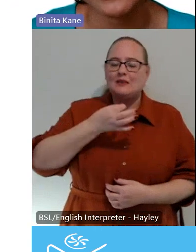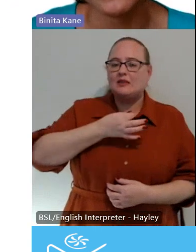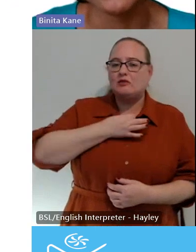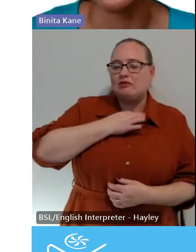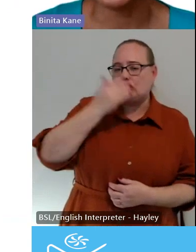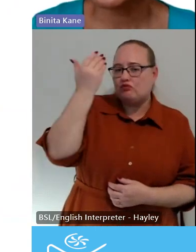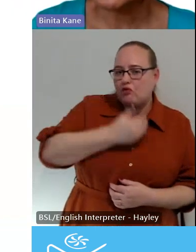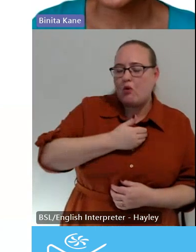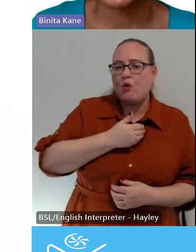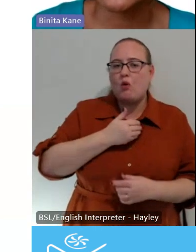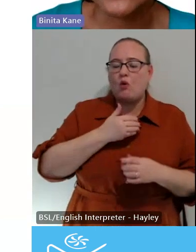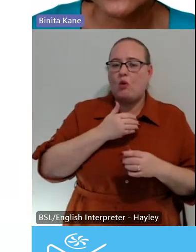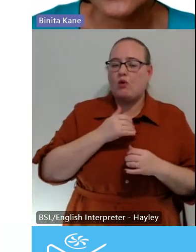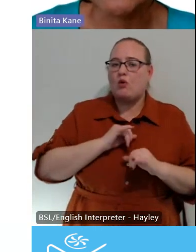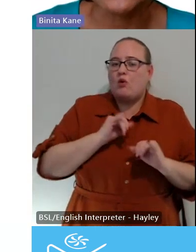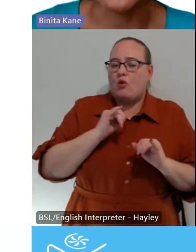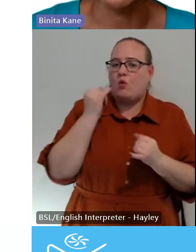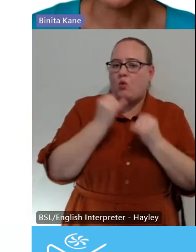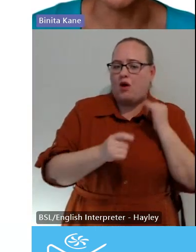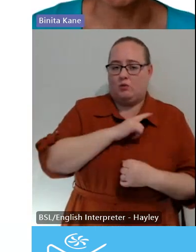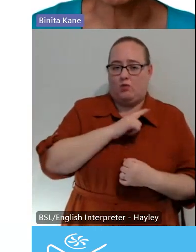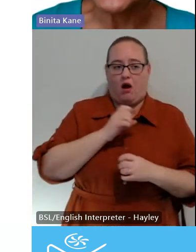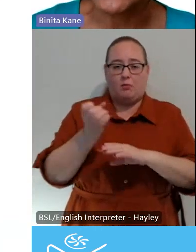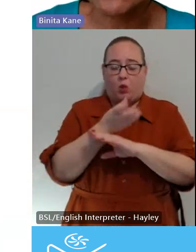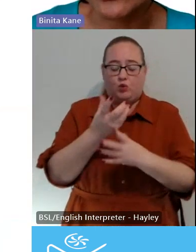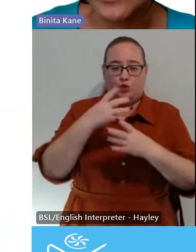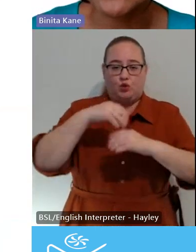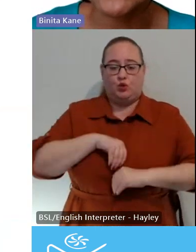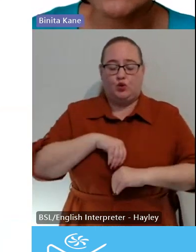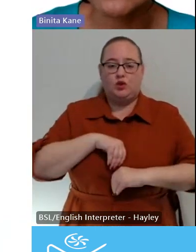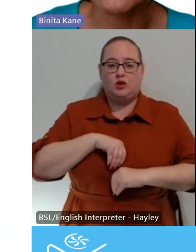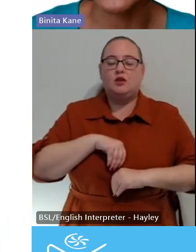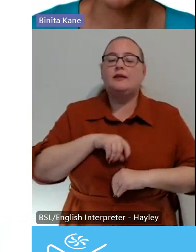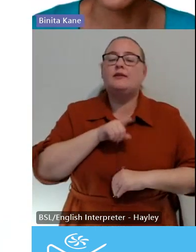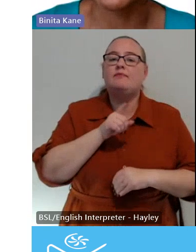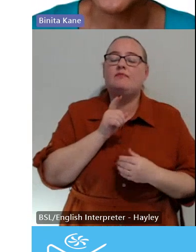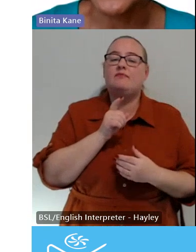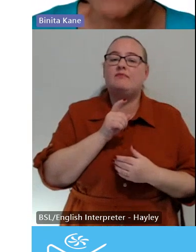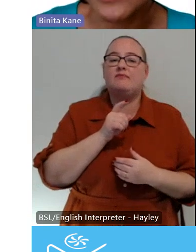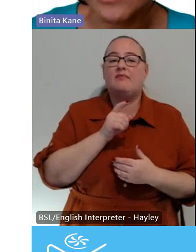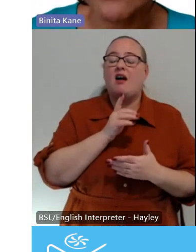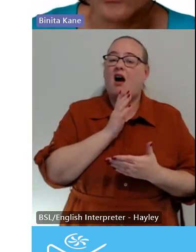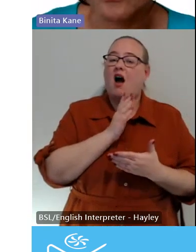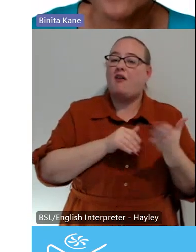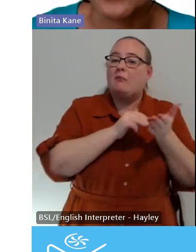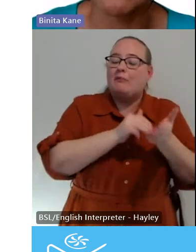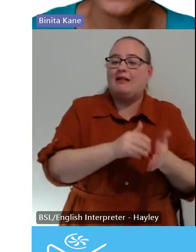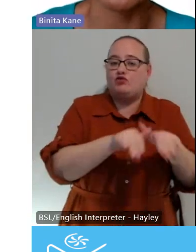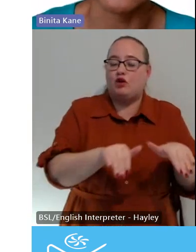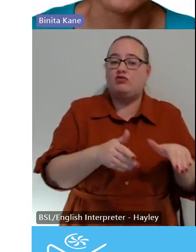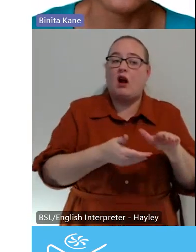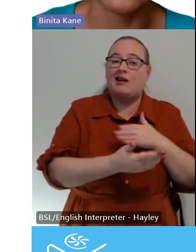vessels. And the World Health Organization estimates that over 500,000 children around the world under the age of 5 die every year from